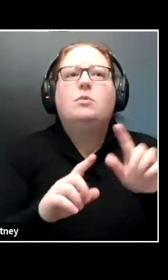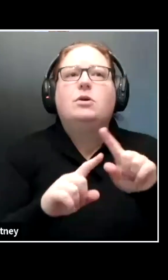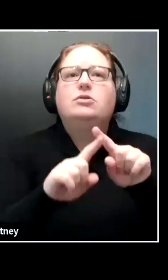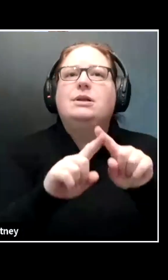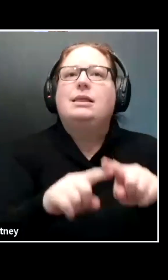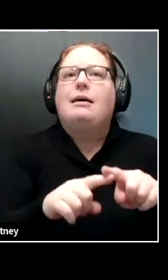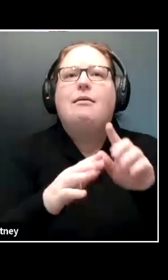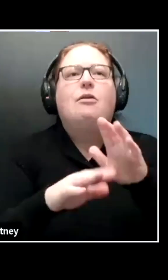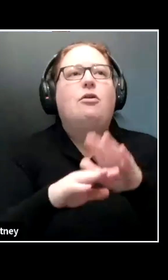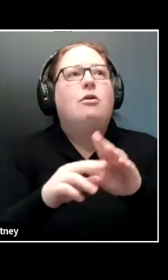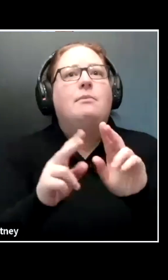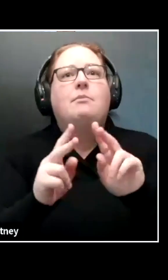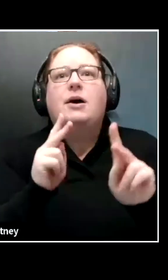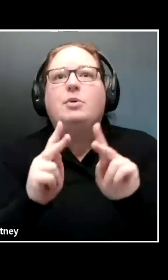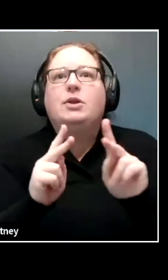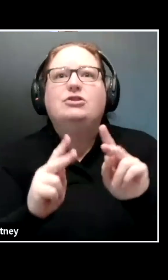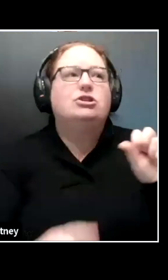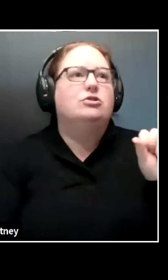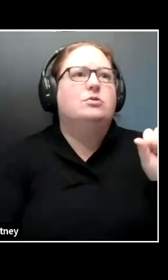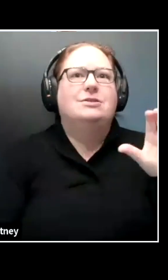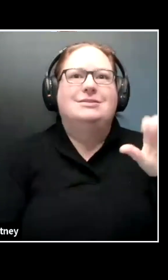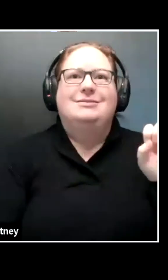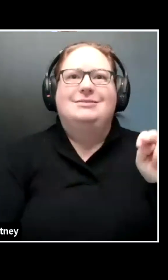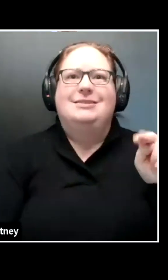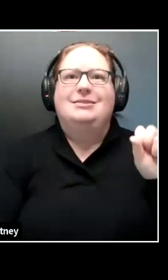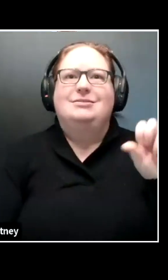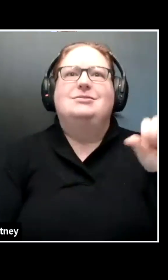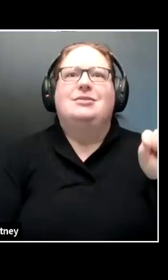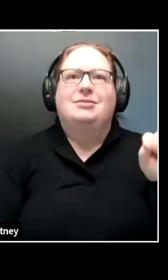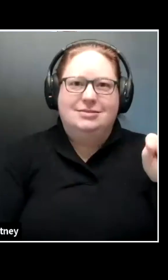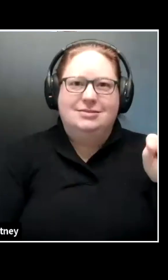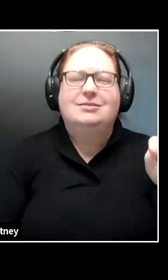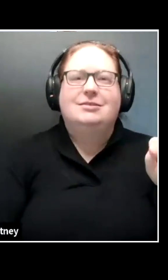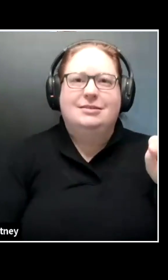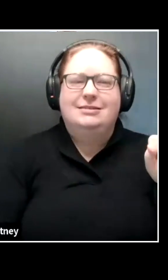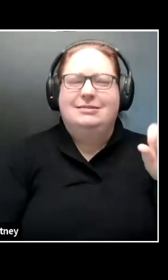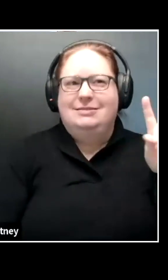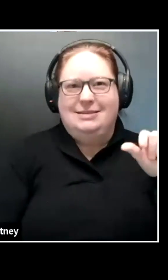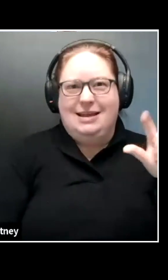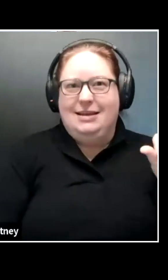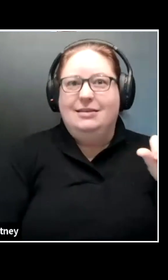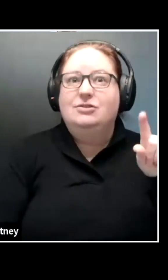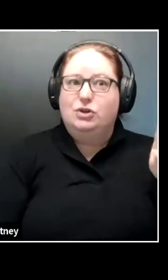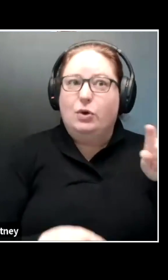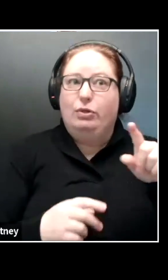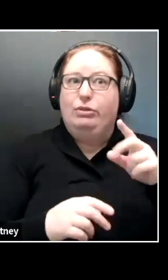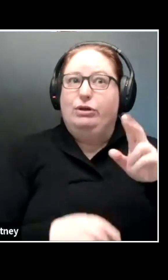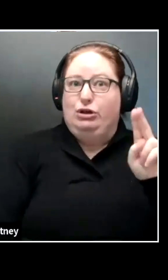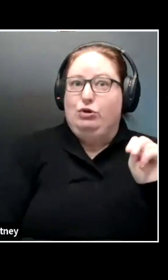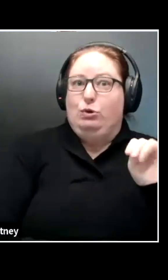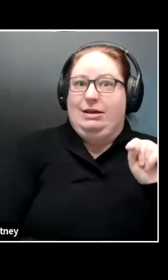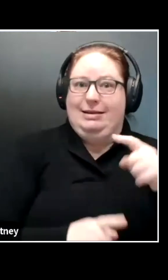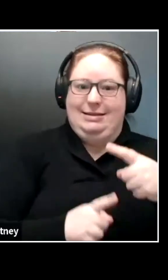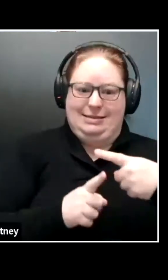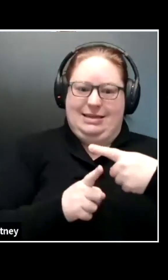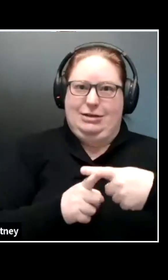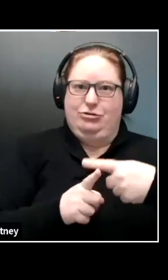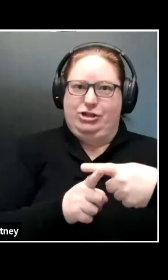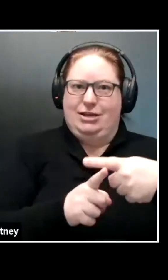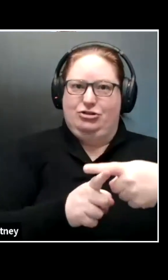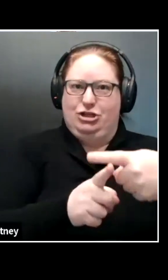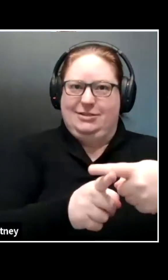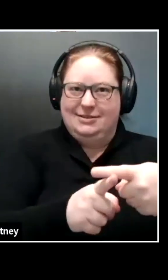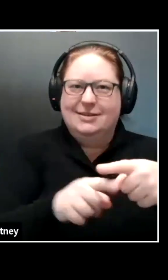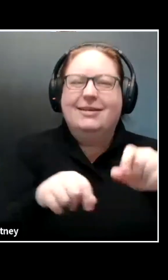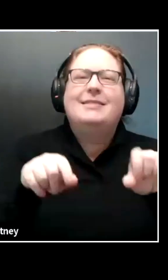data. So the atomic unit is intersections. These are also the way we prioritize different